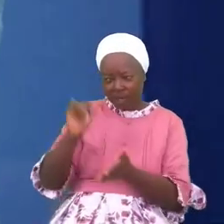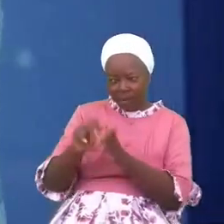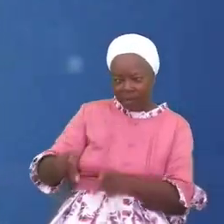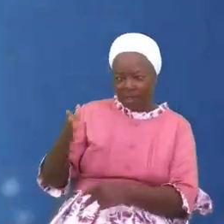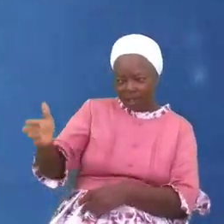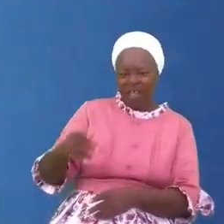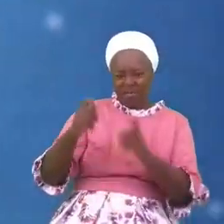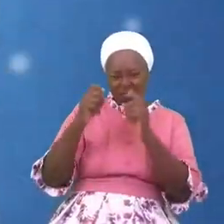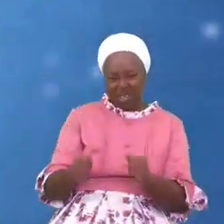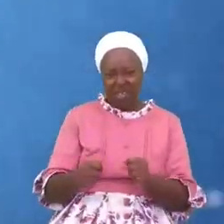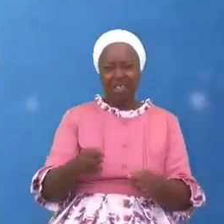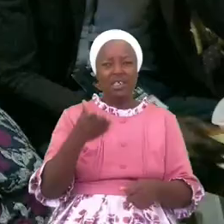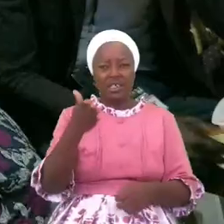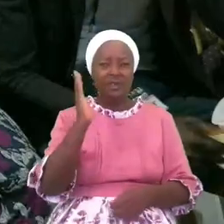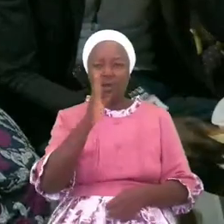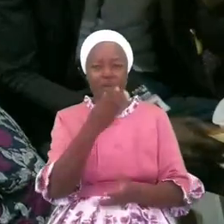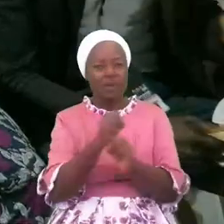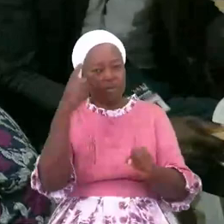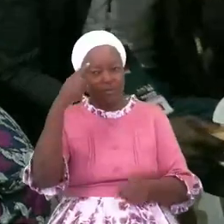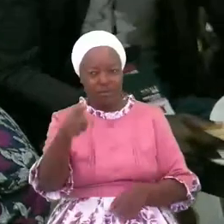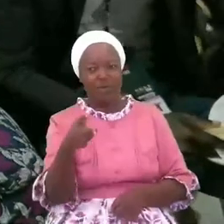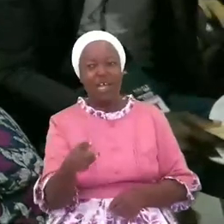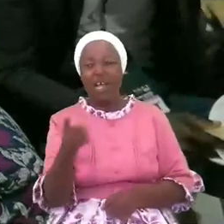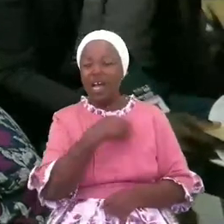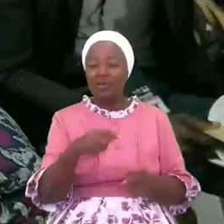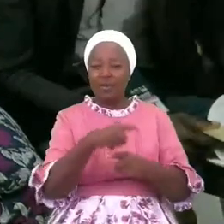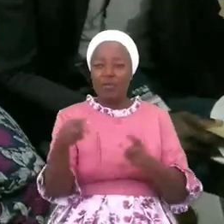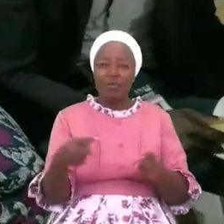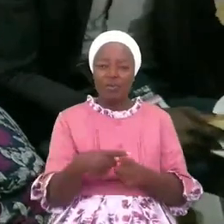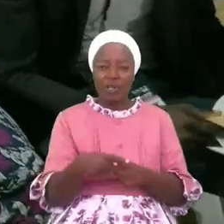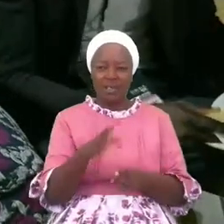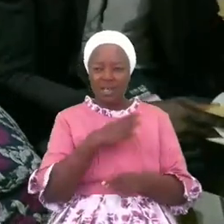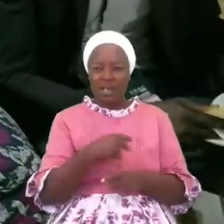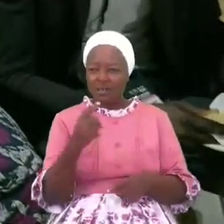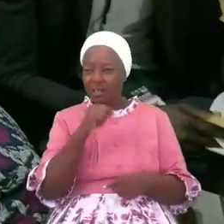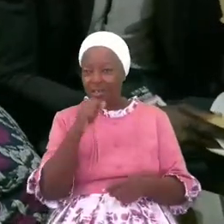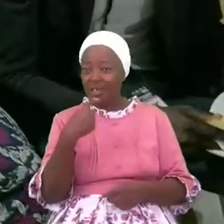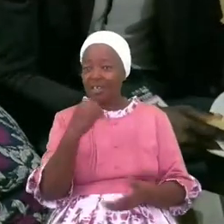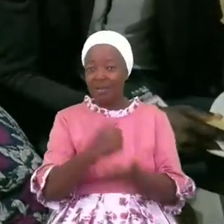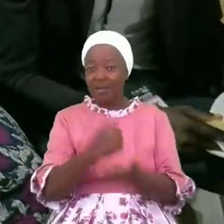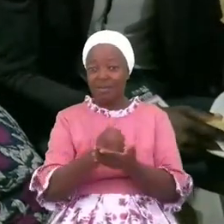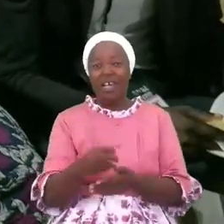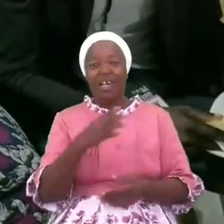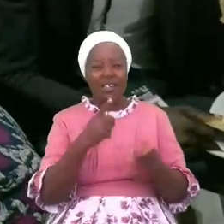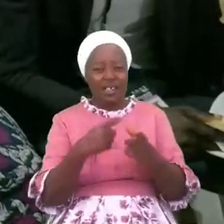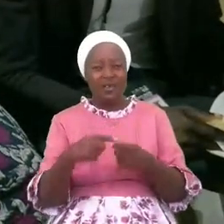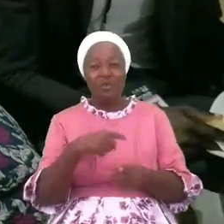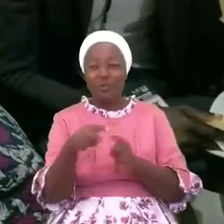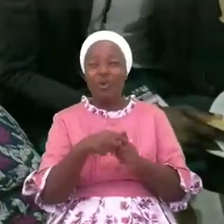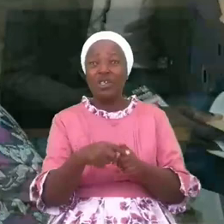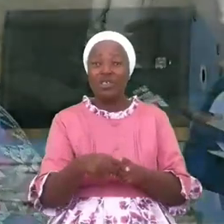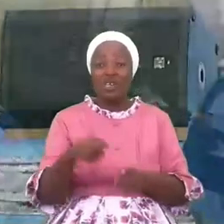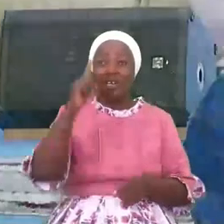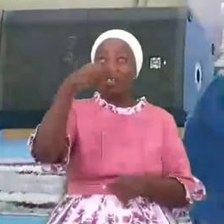And when I'm losing some amen there, and when he says, let there be healing, let there be